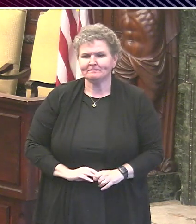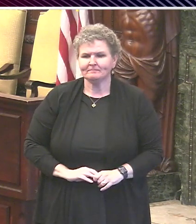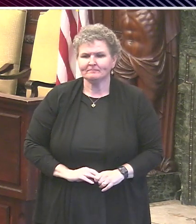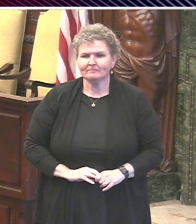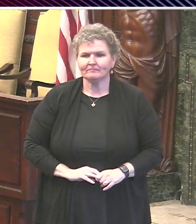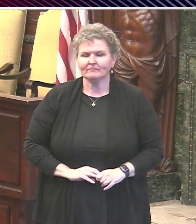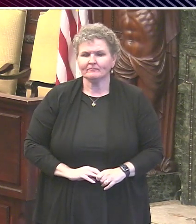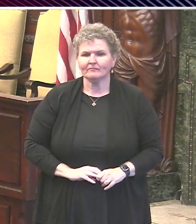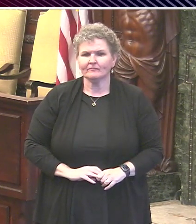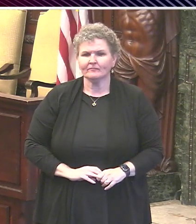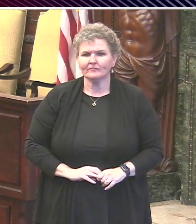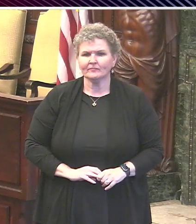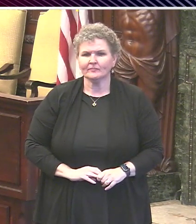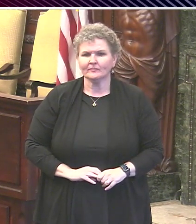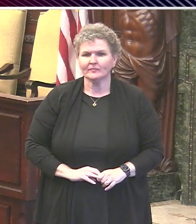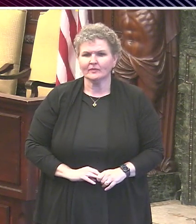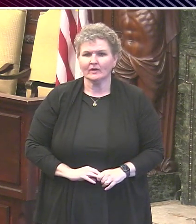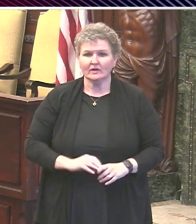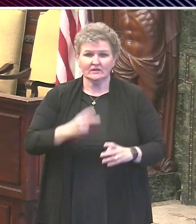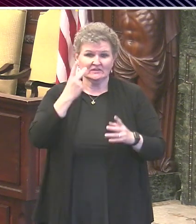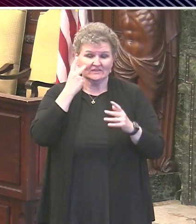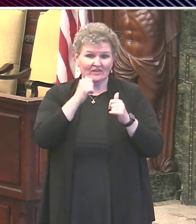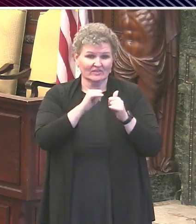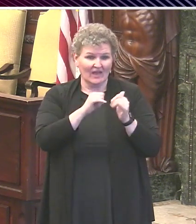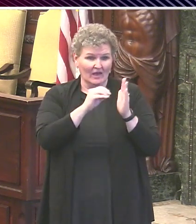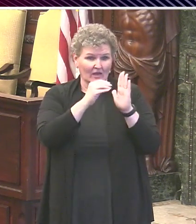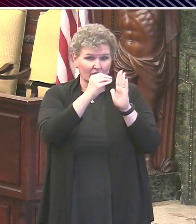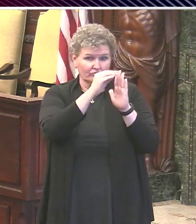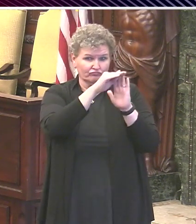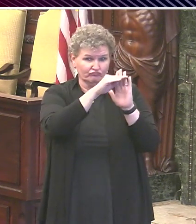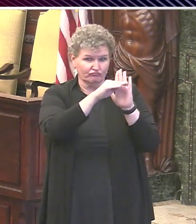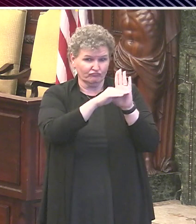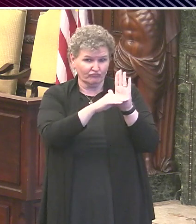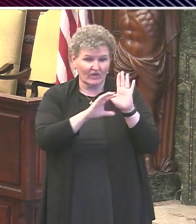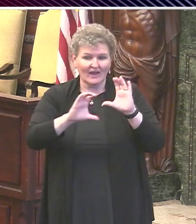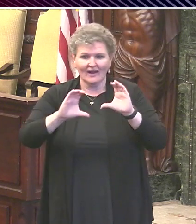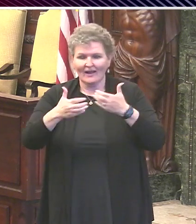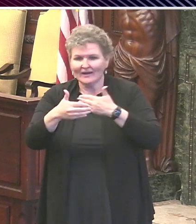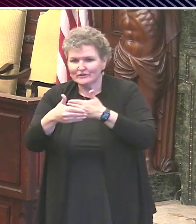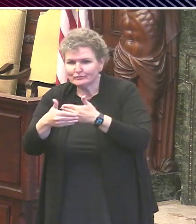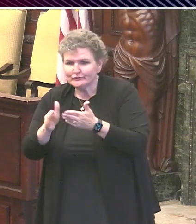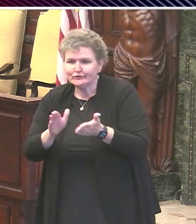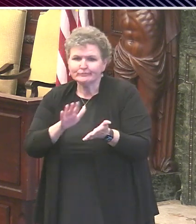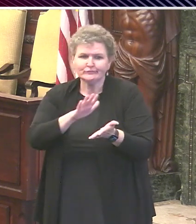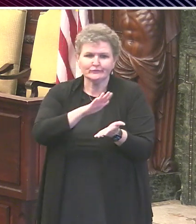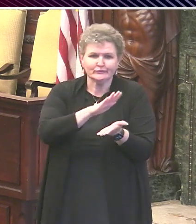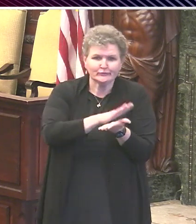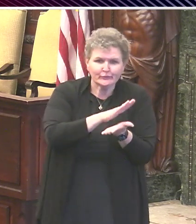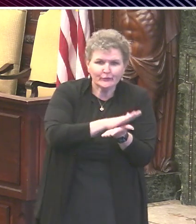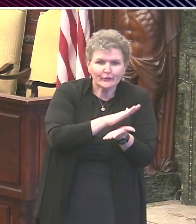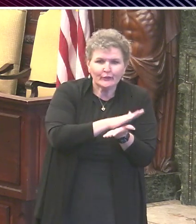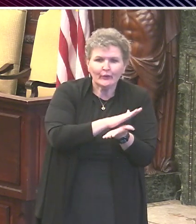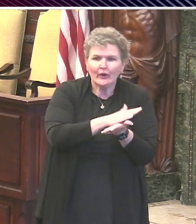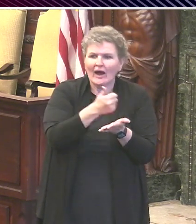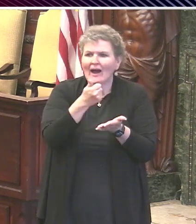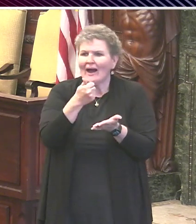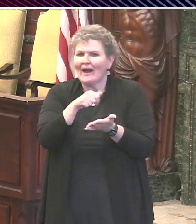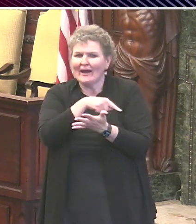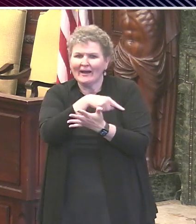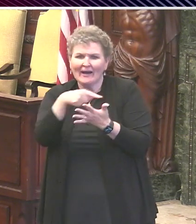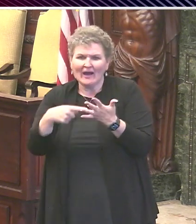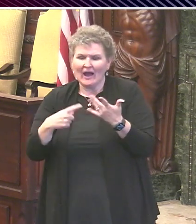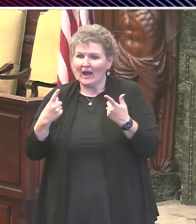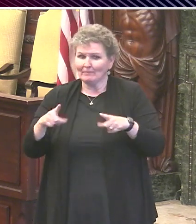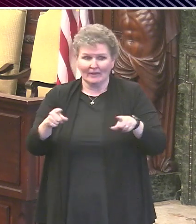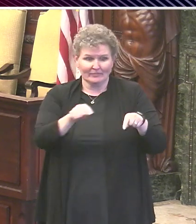would our criteria be for shutting an individual classroom or a school or the entire school system? Any of those may take place if we're